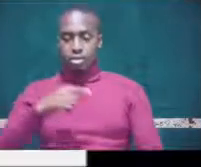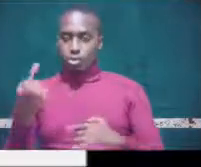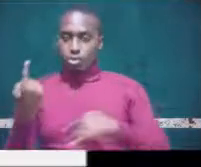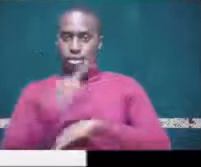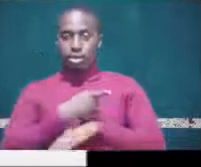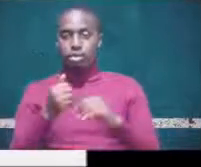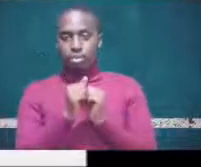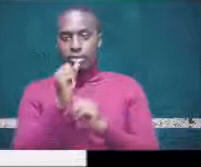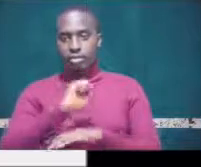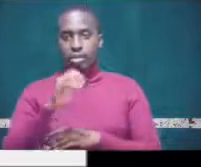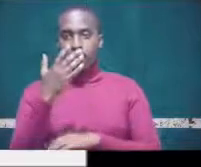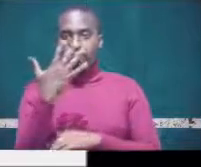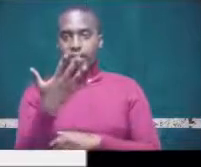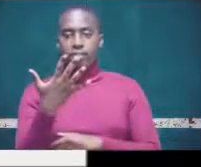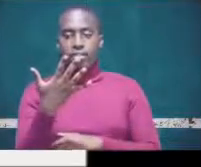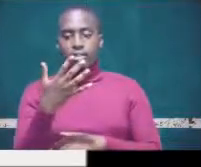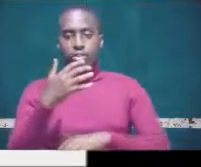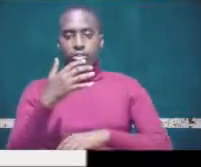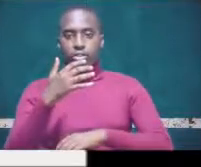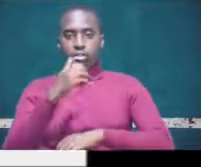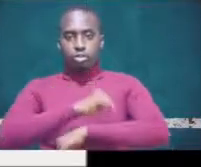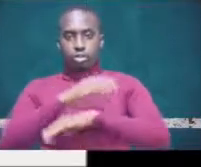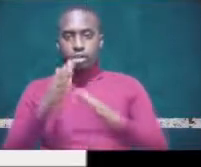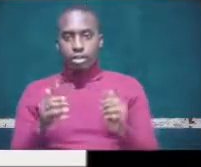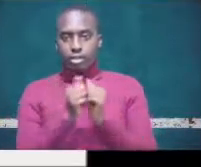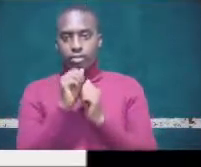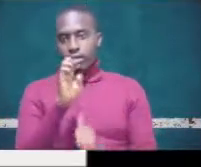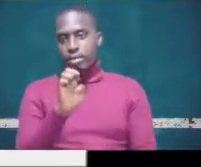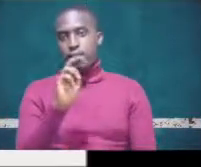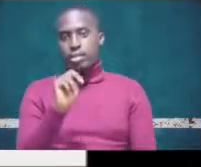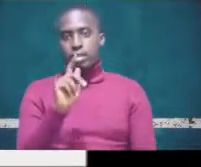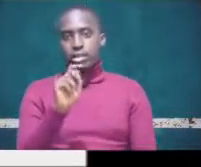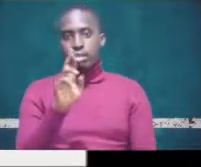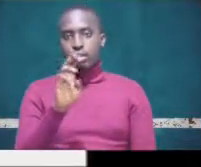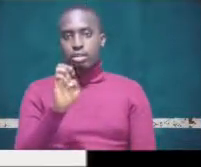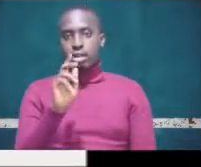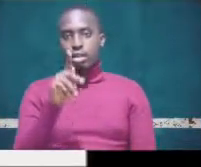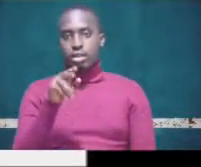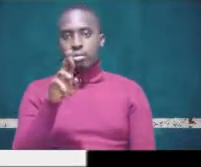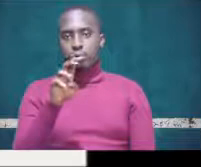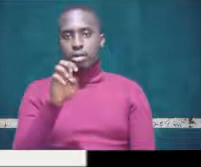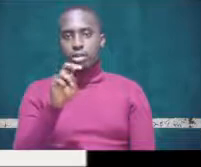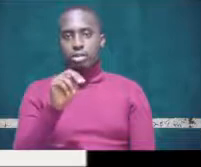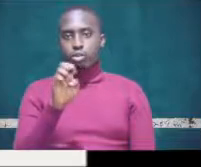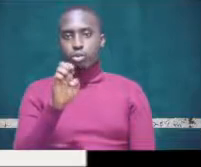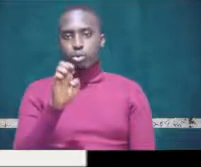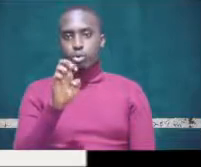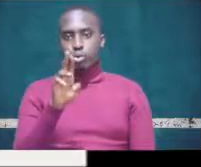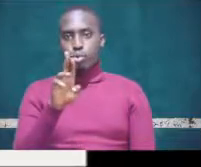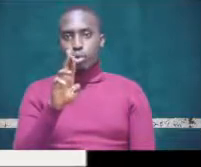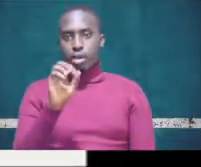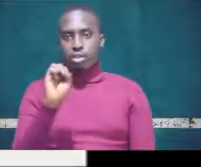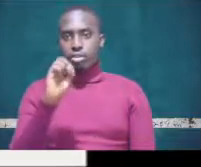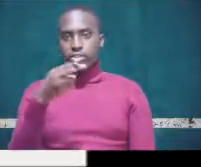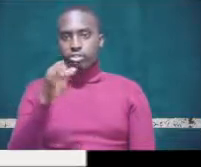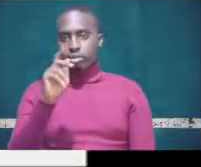5 students entrepreneurship. And today's new unit, we are beginning on a new unit, Unit 6, which